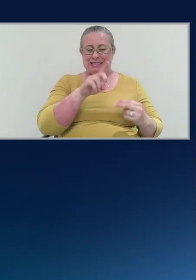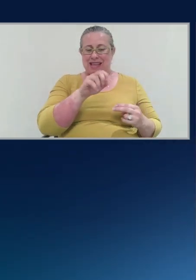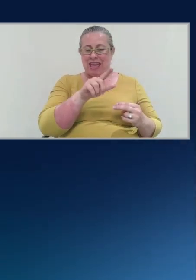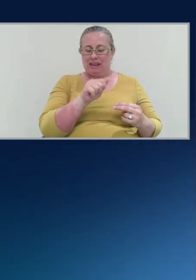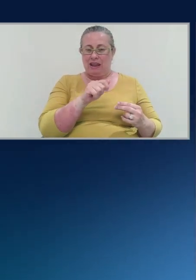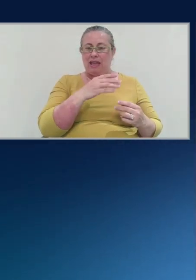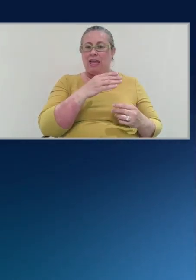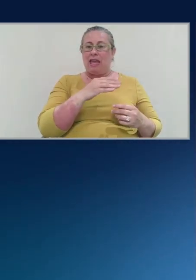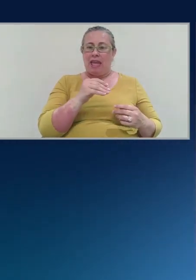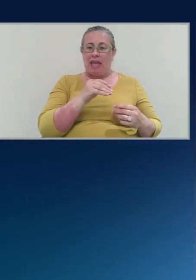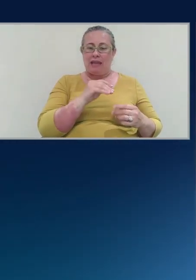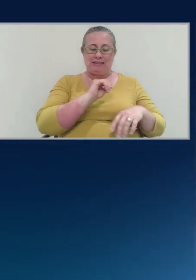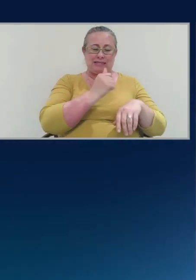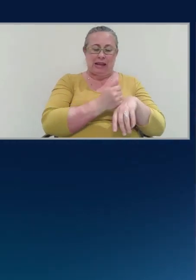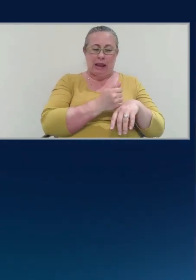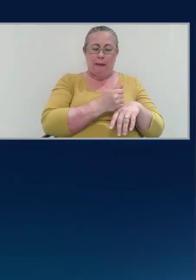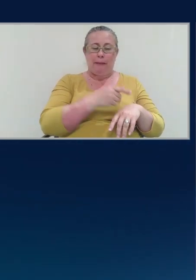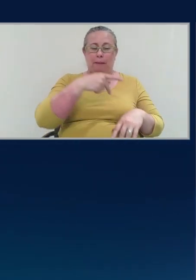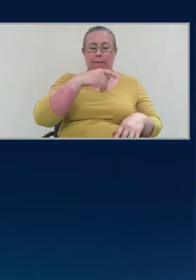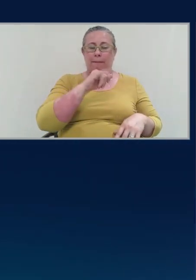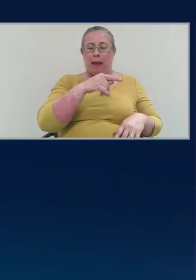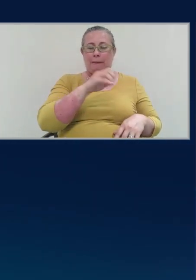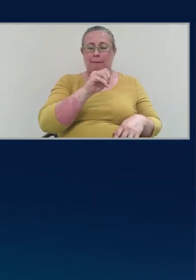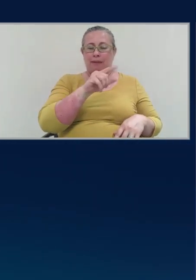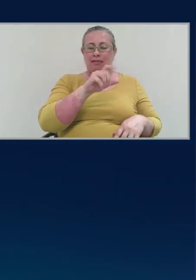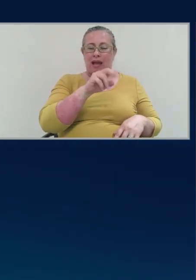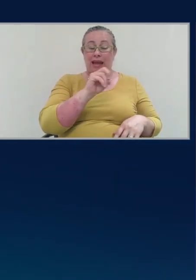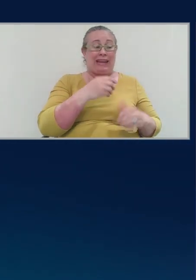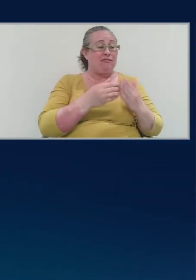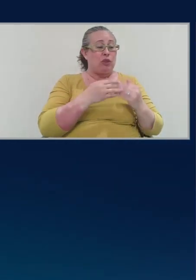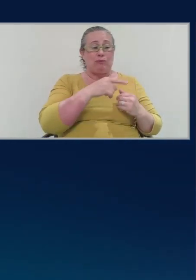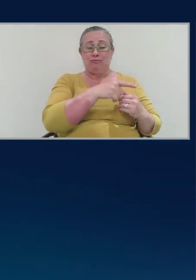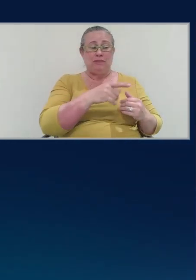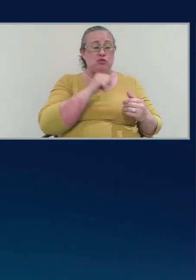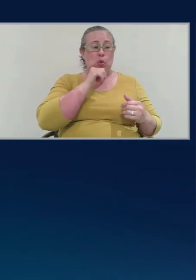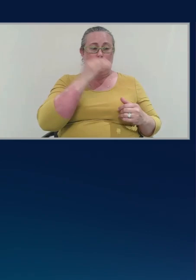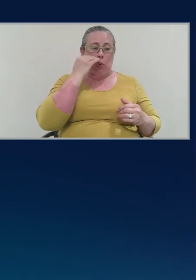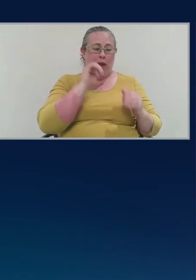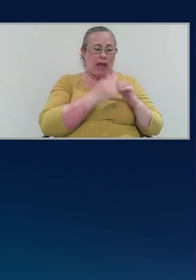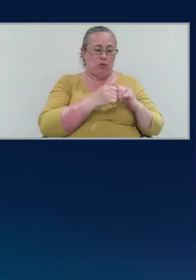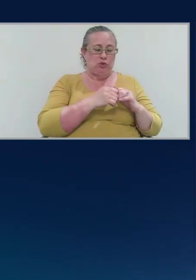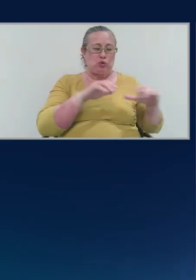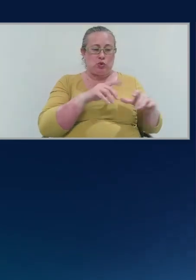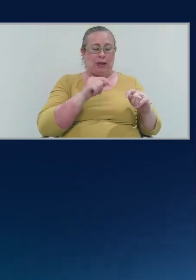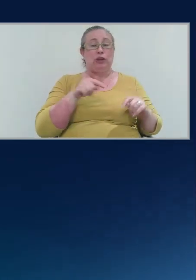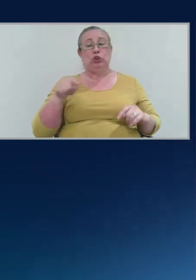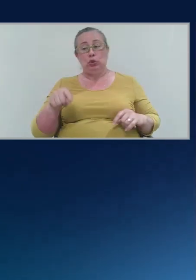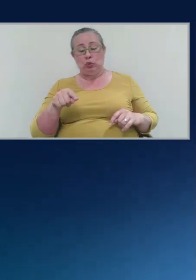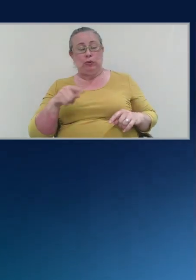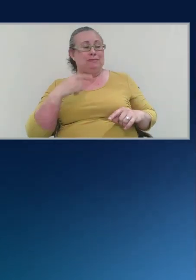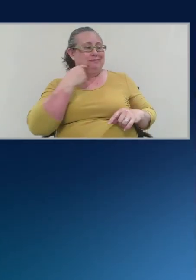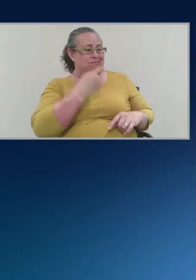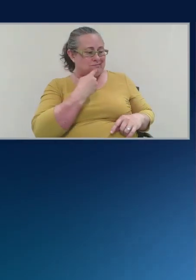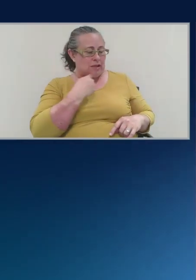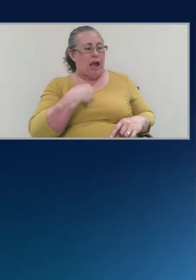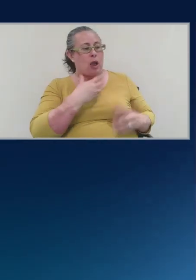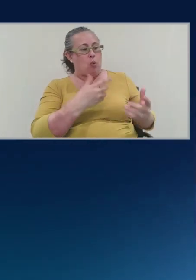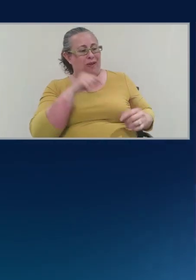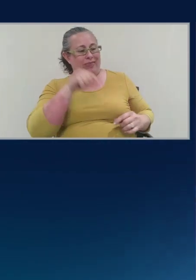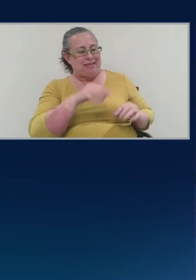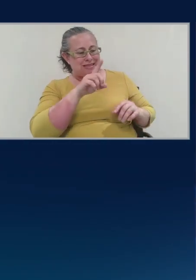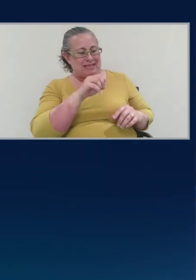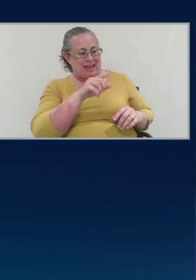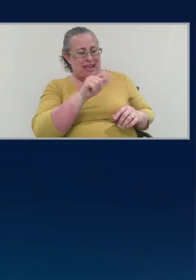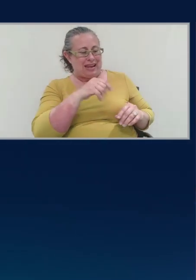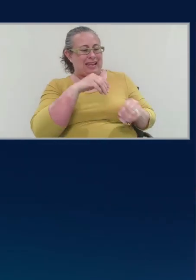pipelines without having to know how to do it. You specify your intent, like, I want this data which is in S3, and I